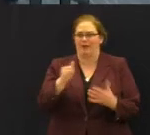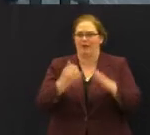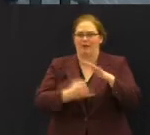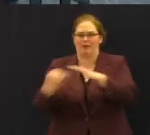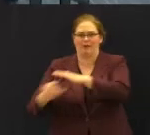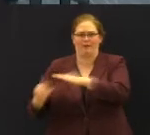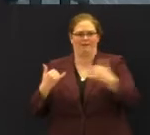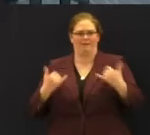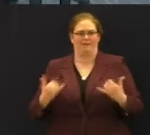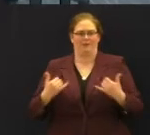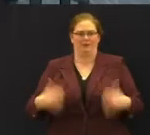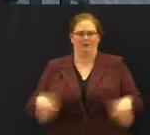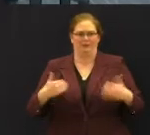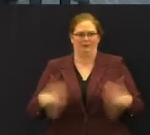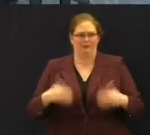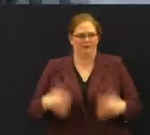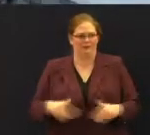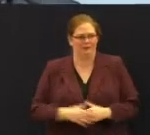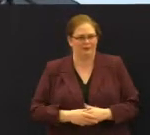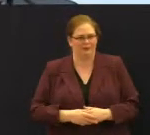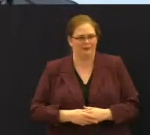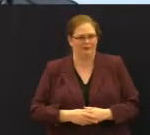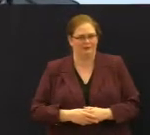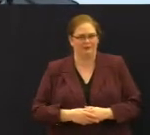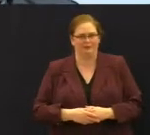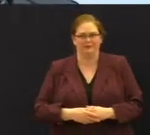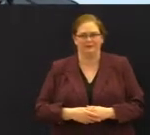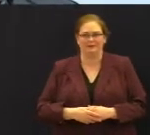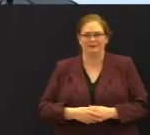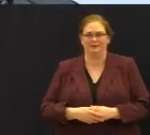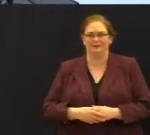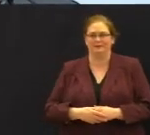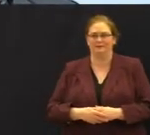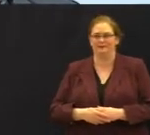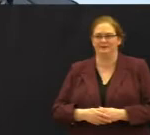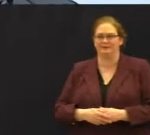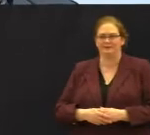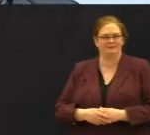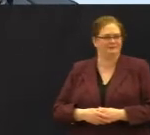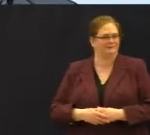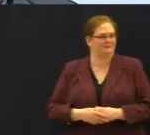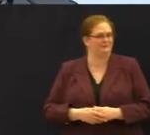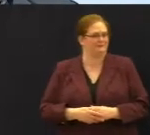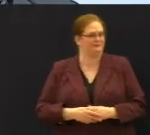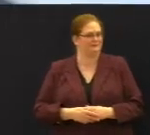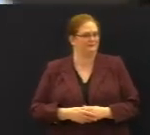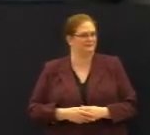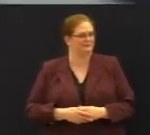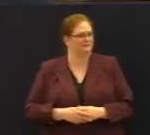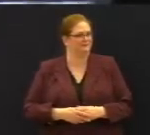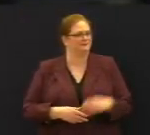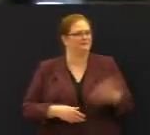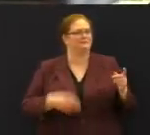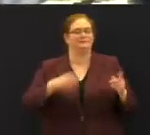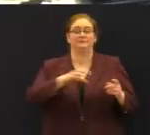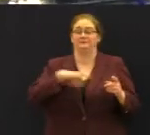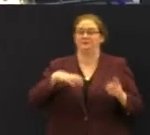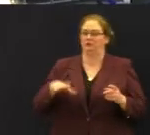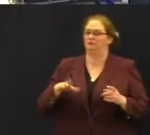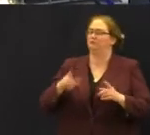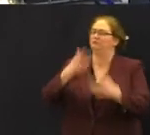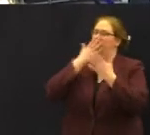in these times and to stay in touch. Commissioner Giad, go ahead. Just real quick, thank the both of